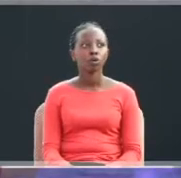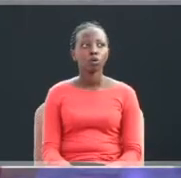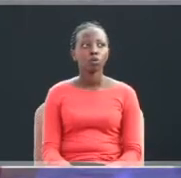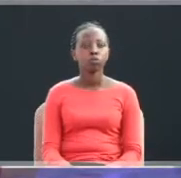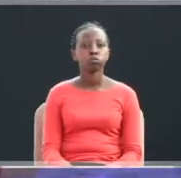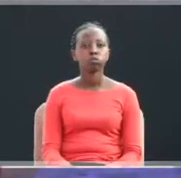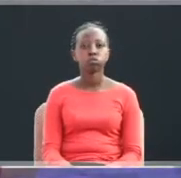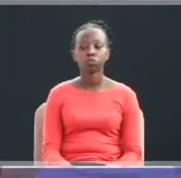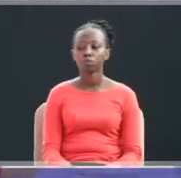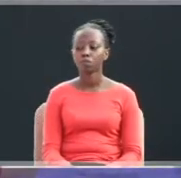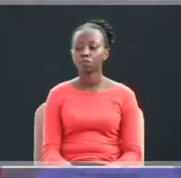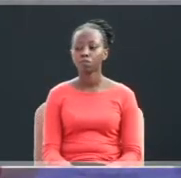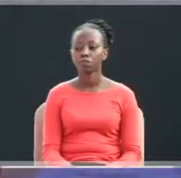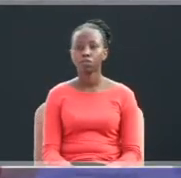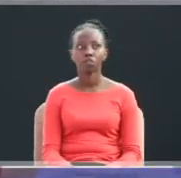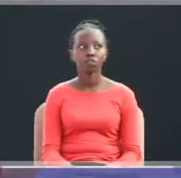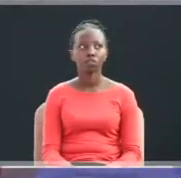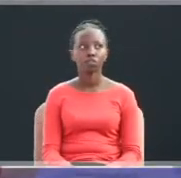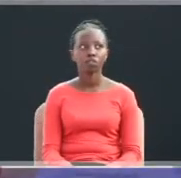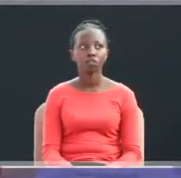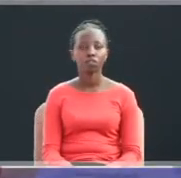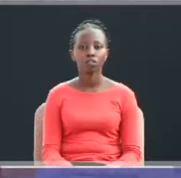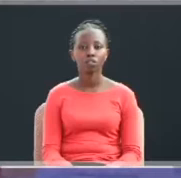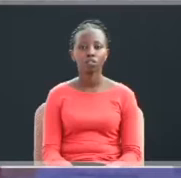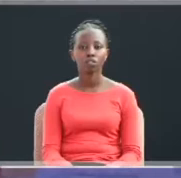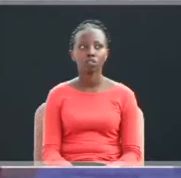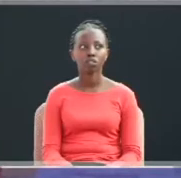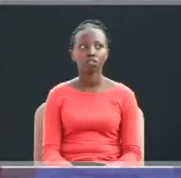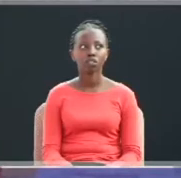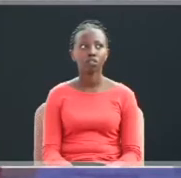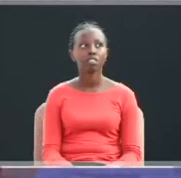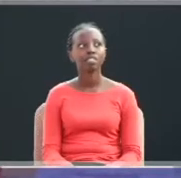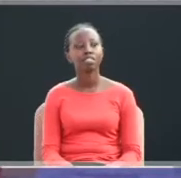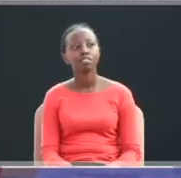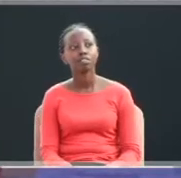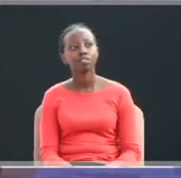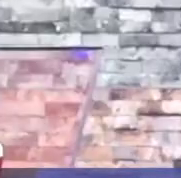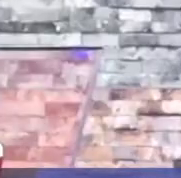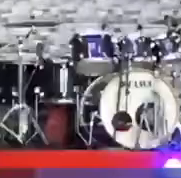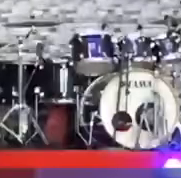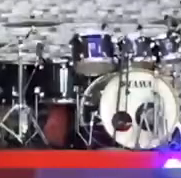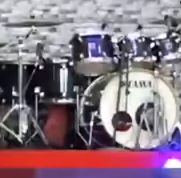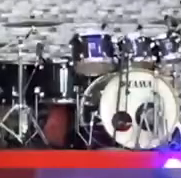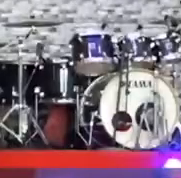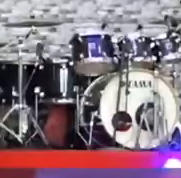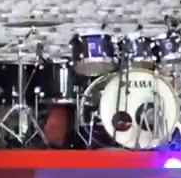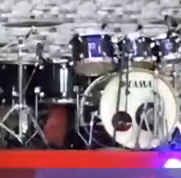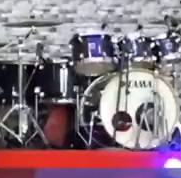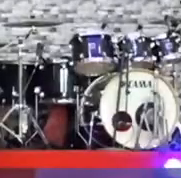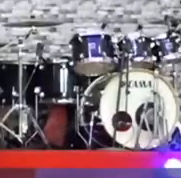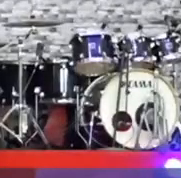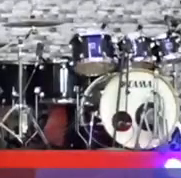all, keep fervent in your love for one another, because love covers a multitude of sins. Love covers what?